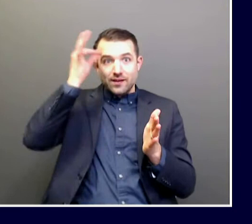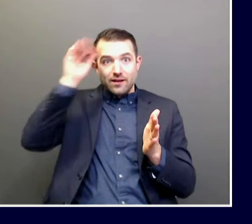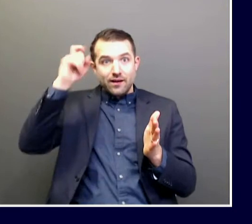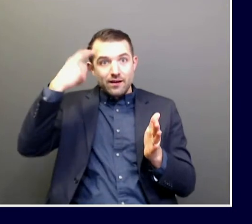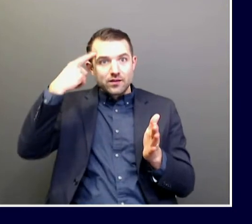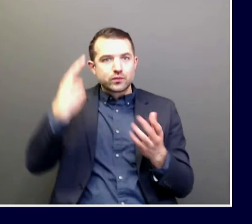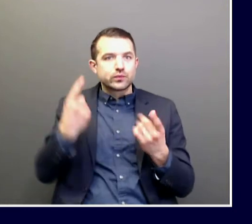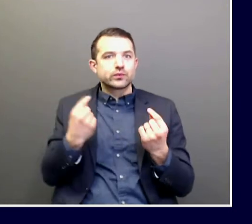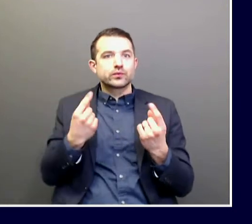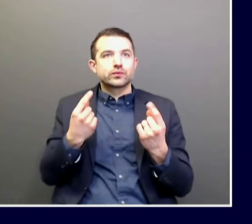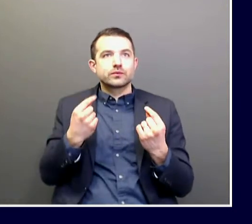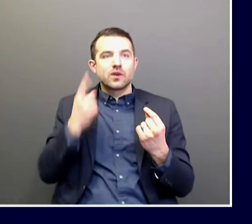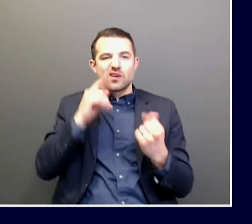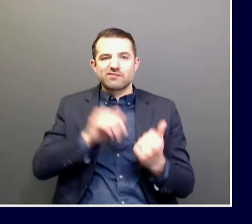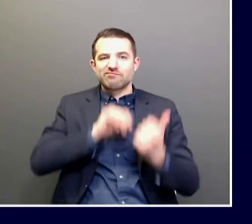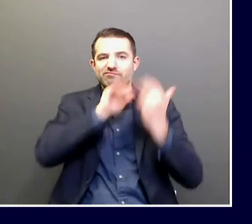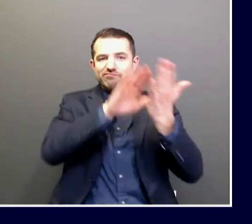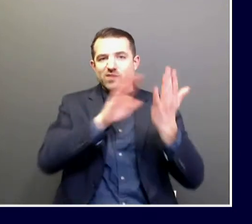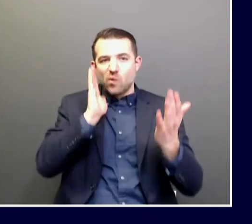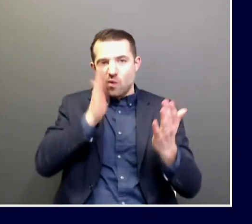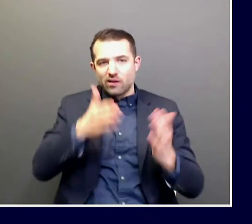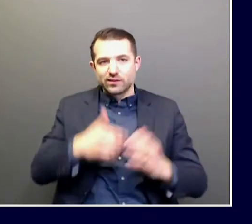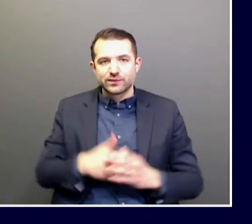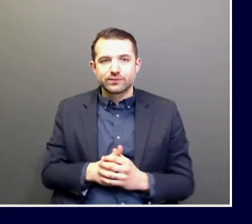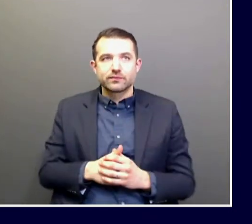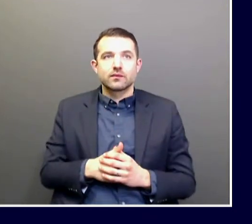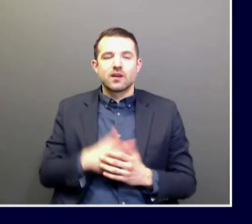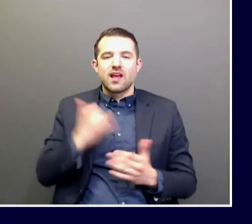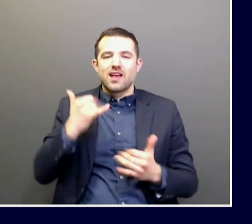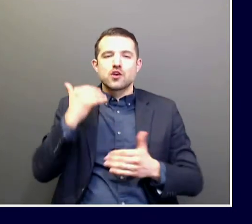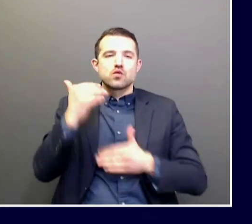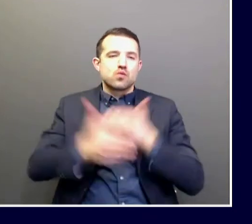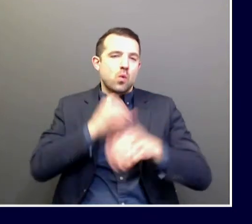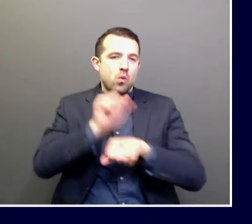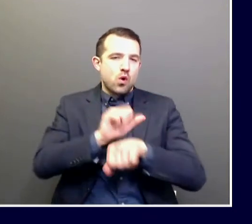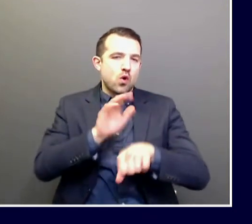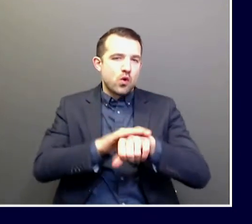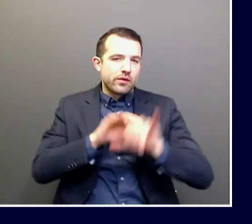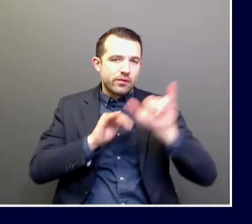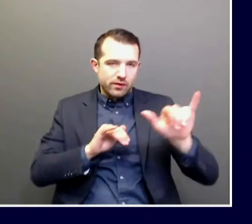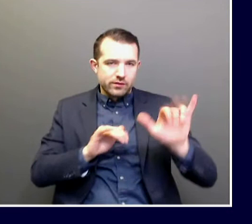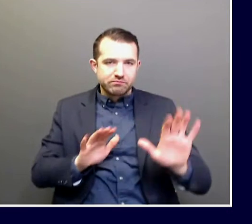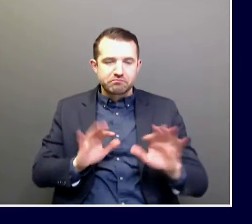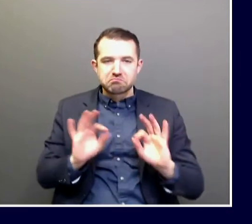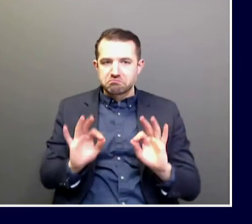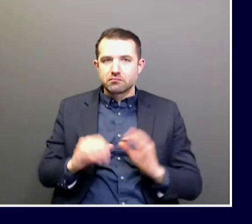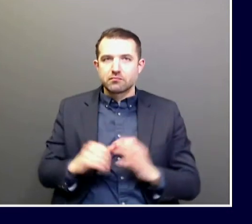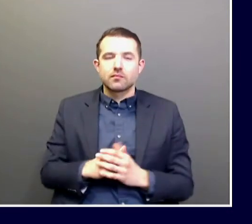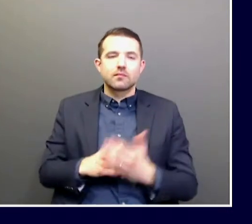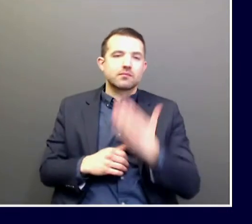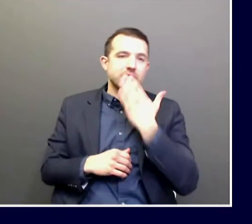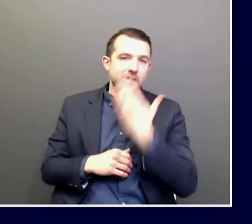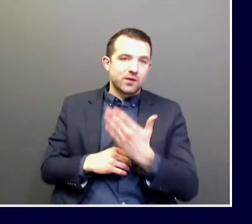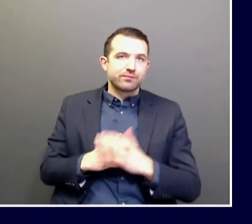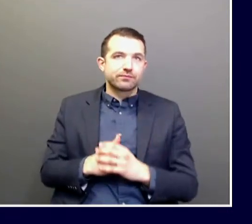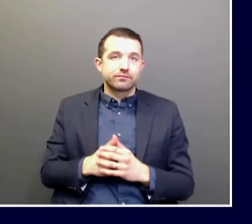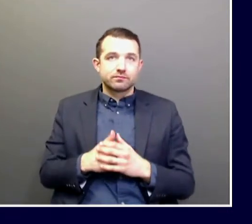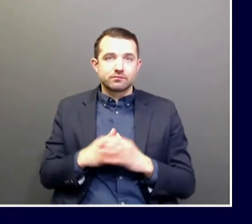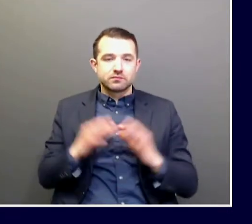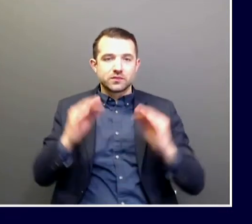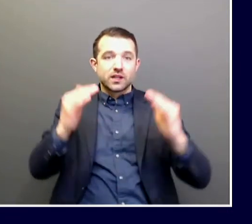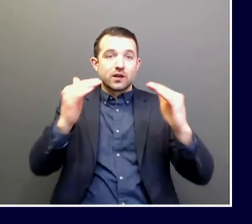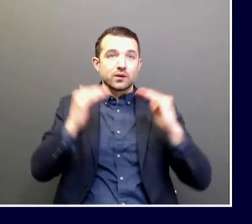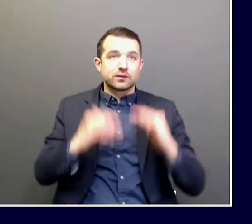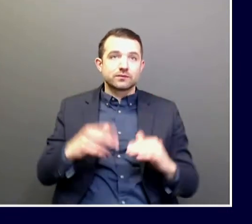is a possibility. Thank you. Okay, thanks. Thanks, Patty. And yep, thank you. Let me go to Patrick